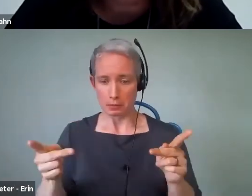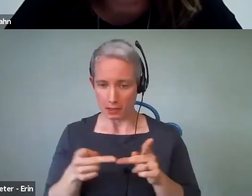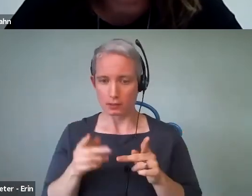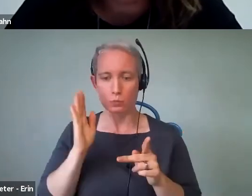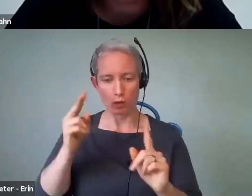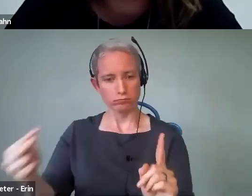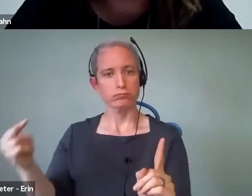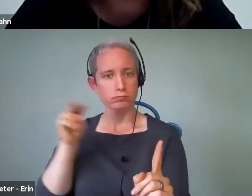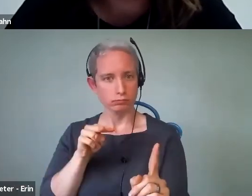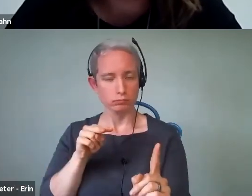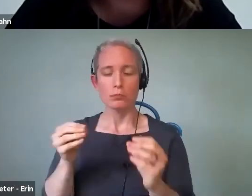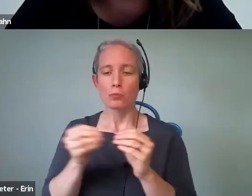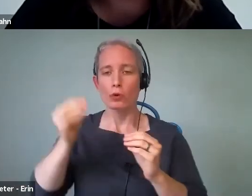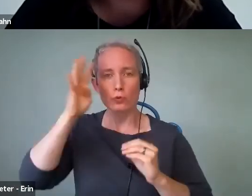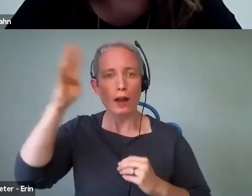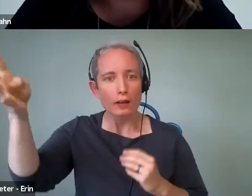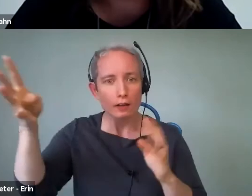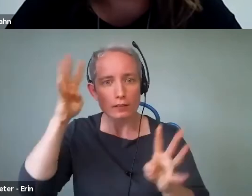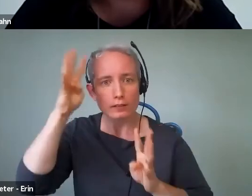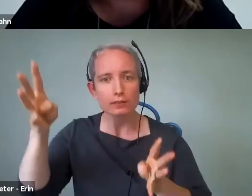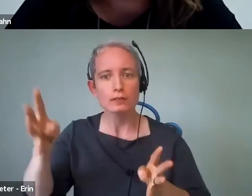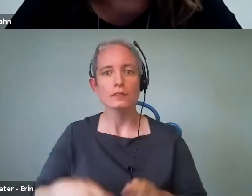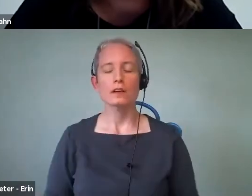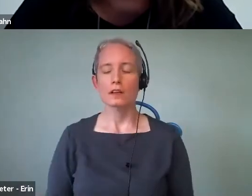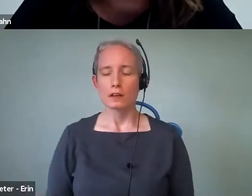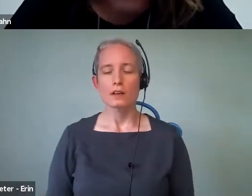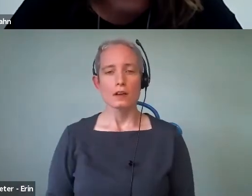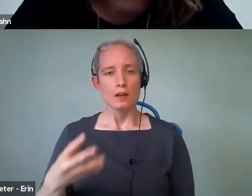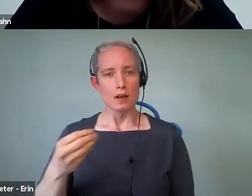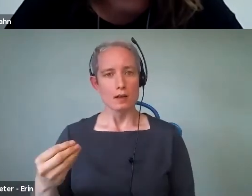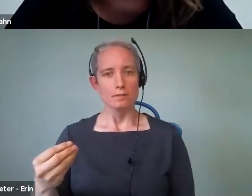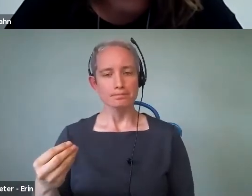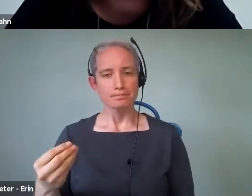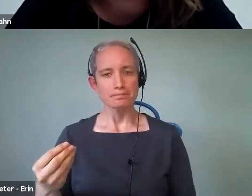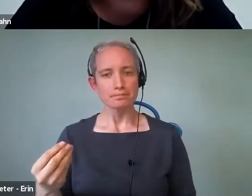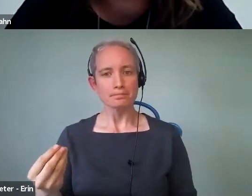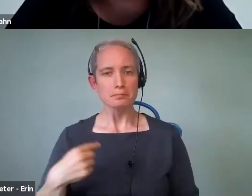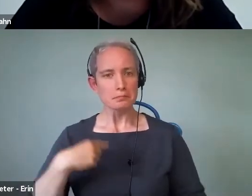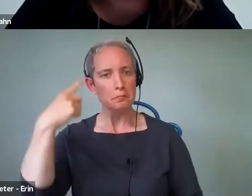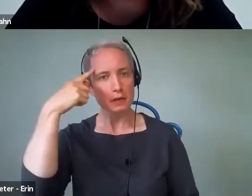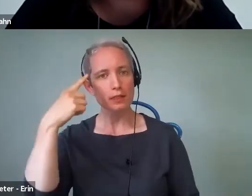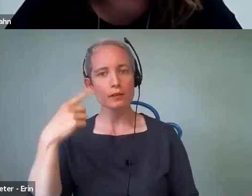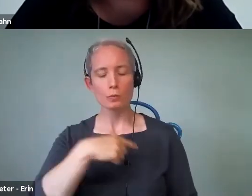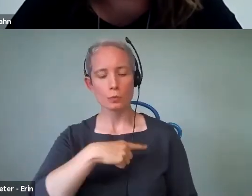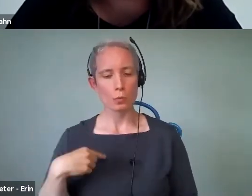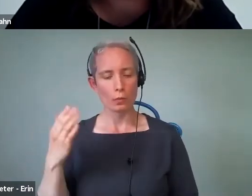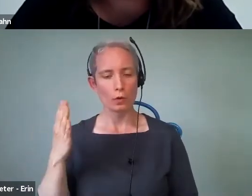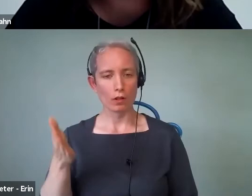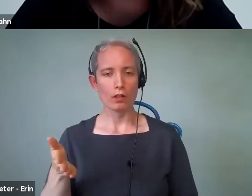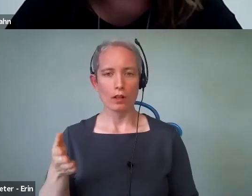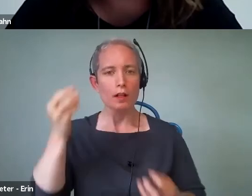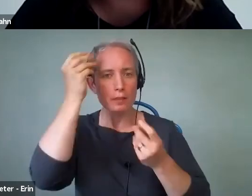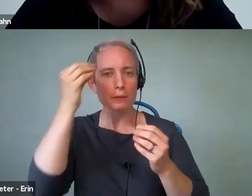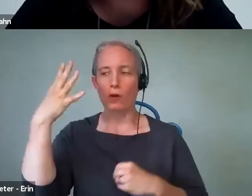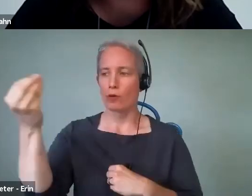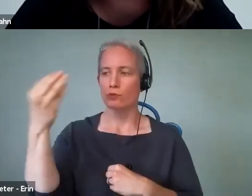more creatively, and I think we'll think about the outdoors differently. I mean, we're